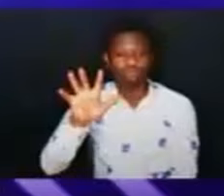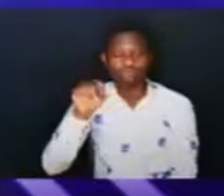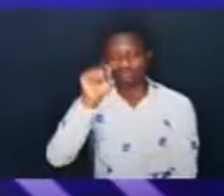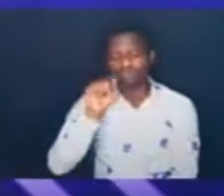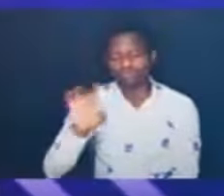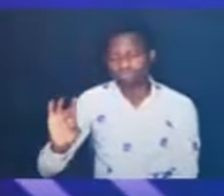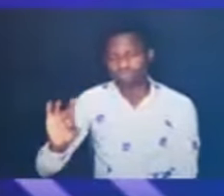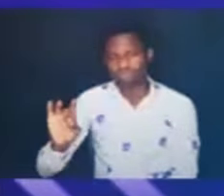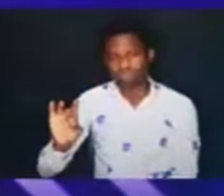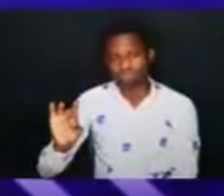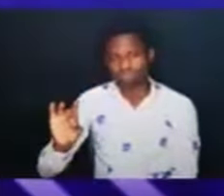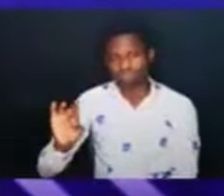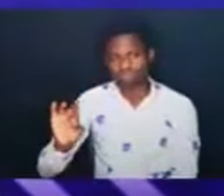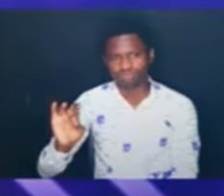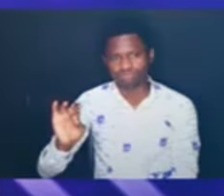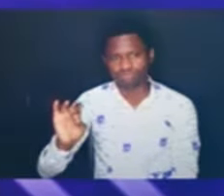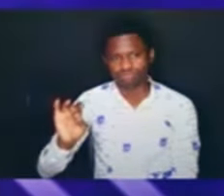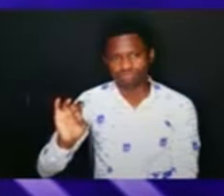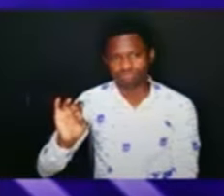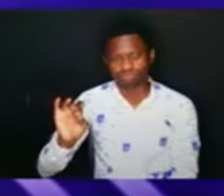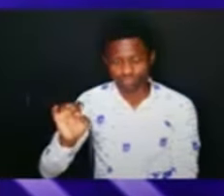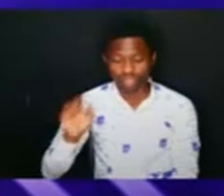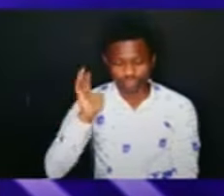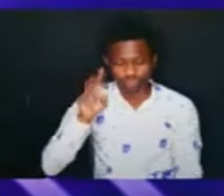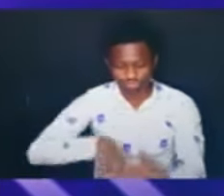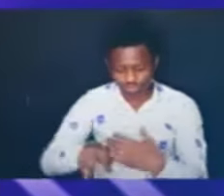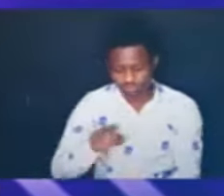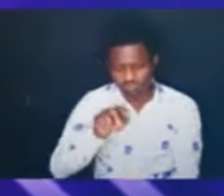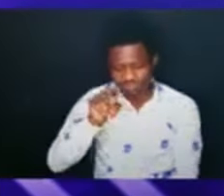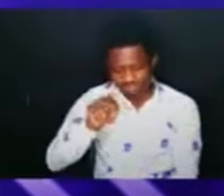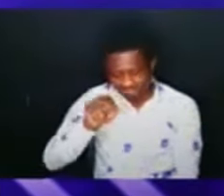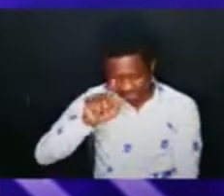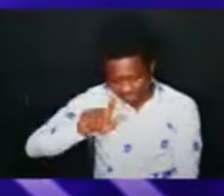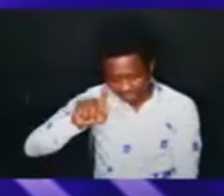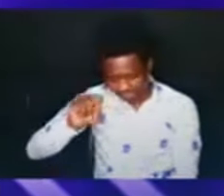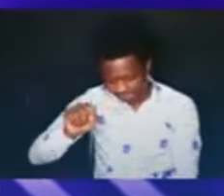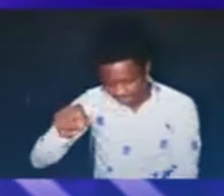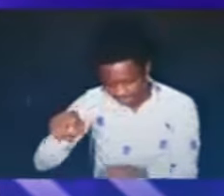Now I'll take this Psalm 105 from the New Living Translation.